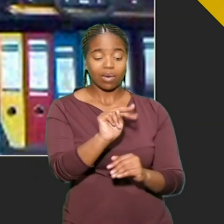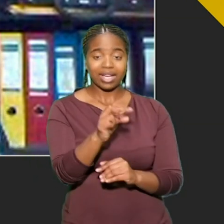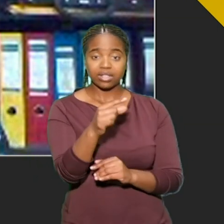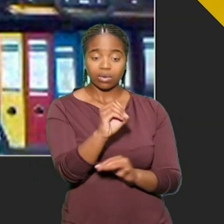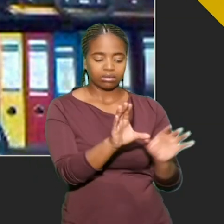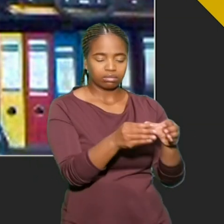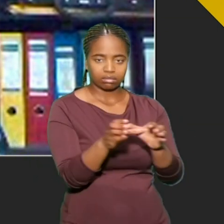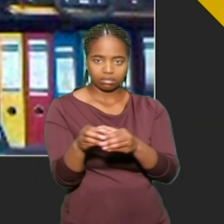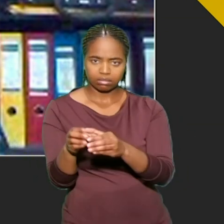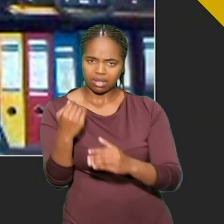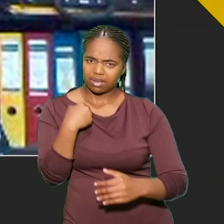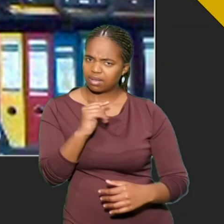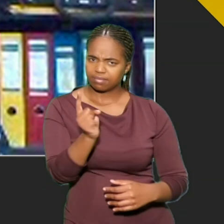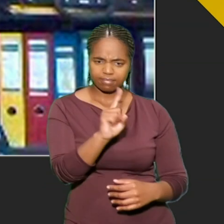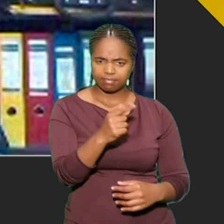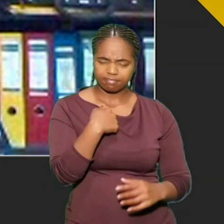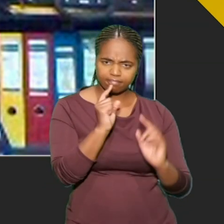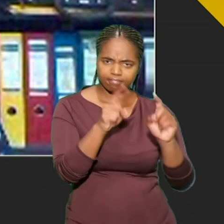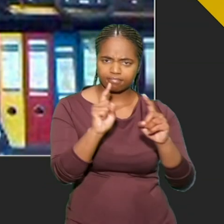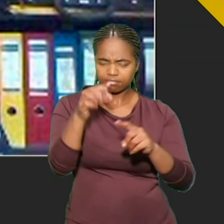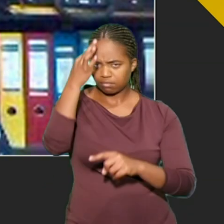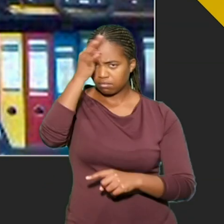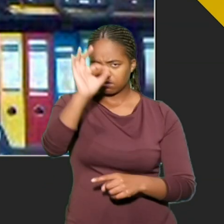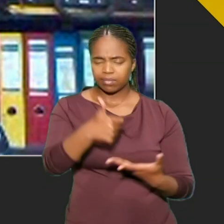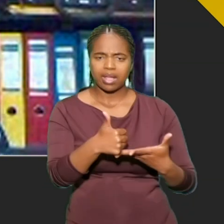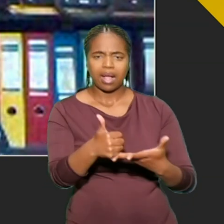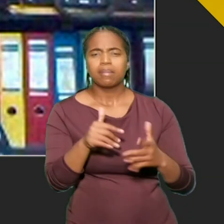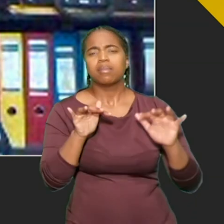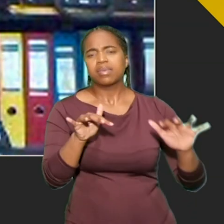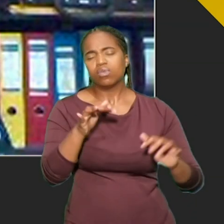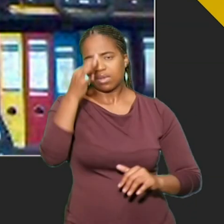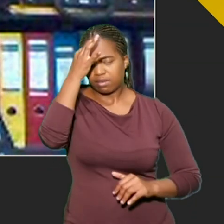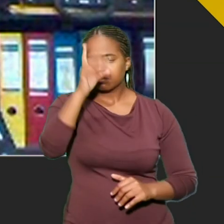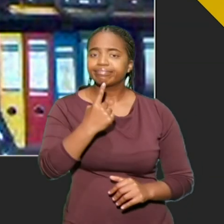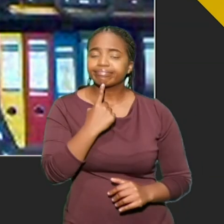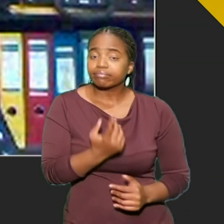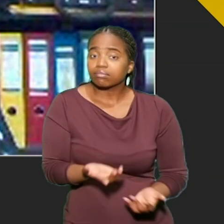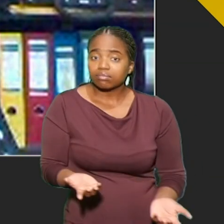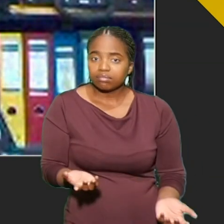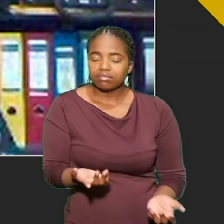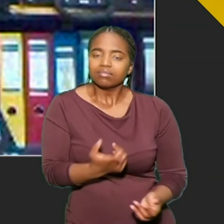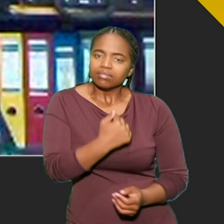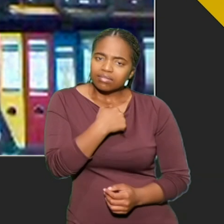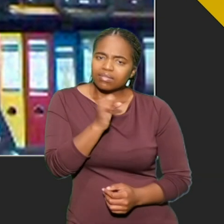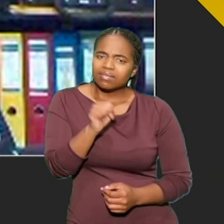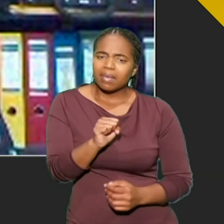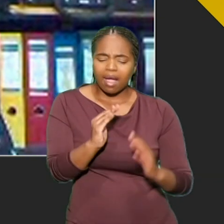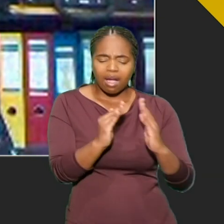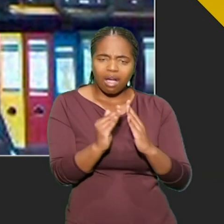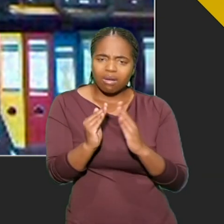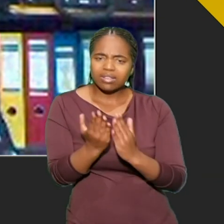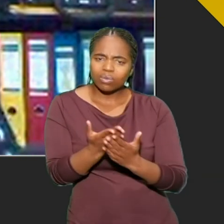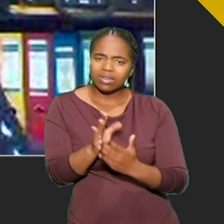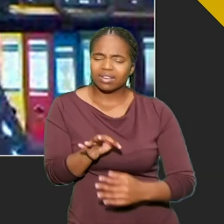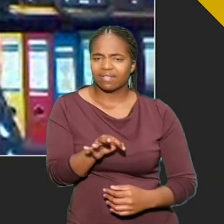started taking up the issues of people to government to say, let us make affordable housing something